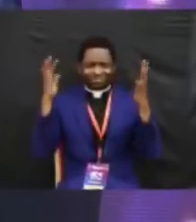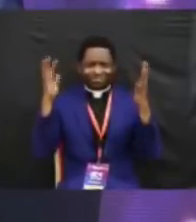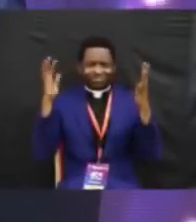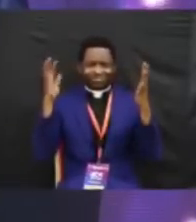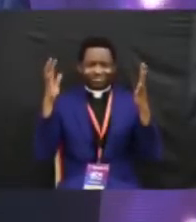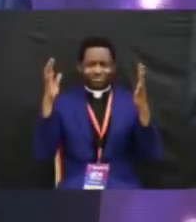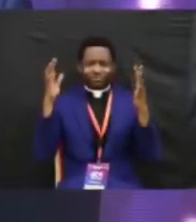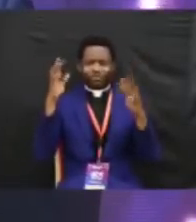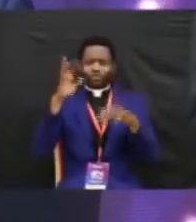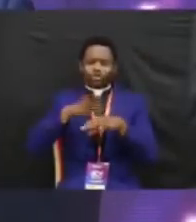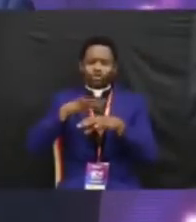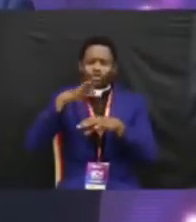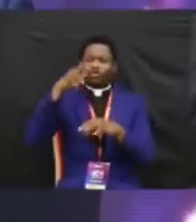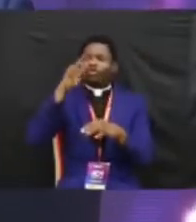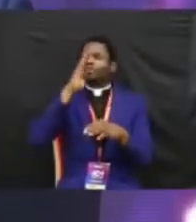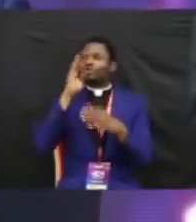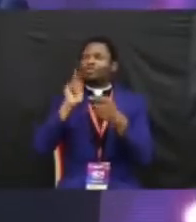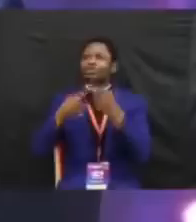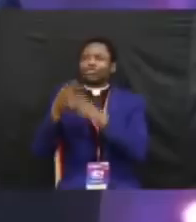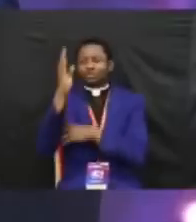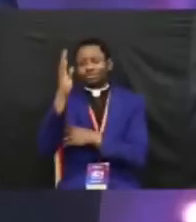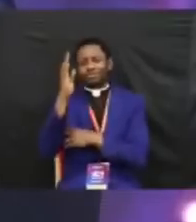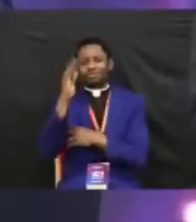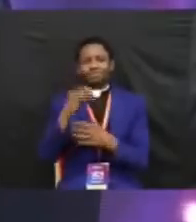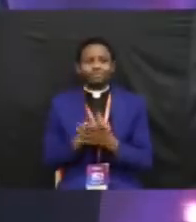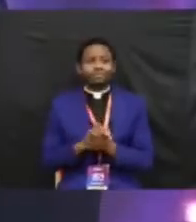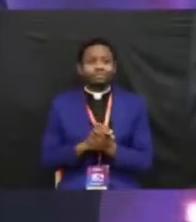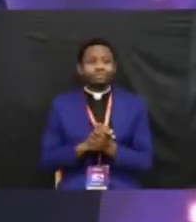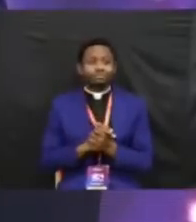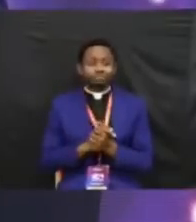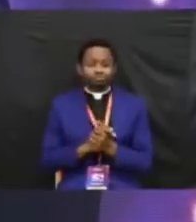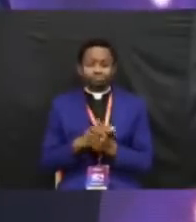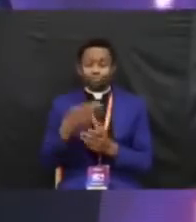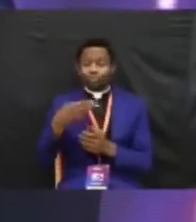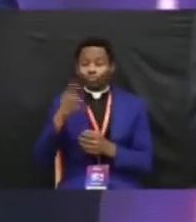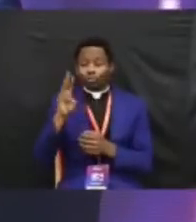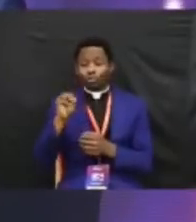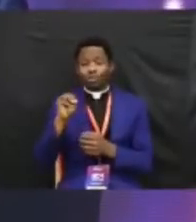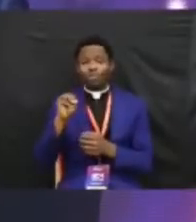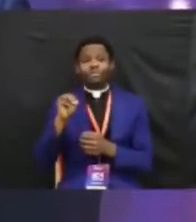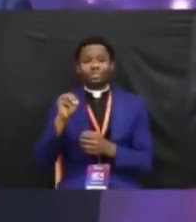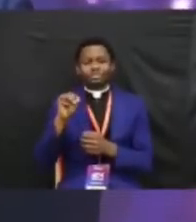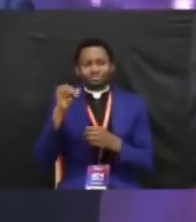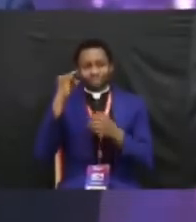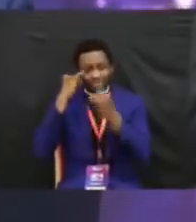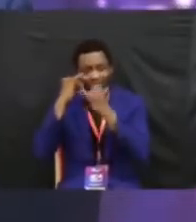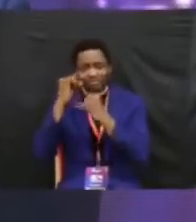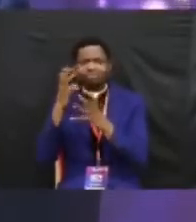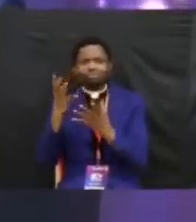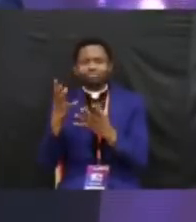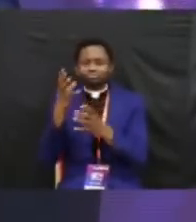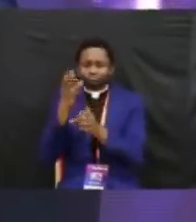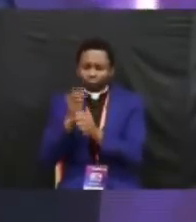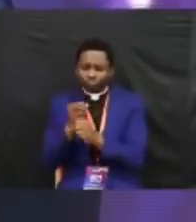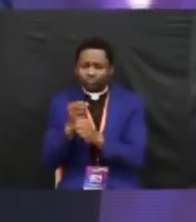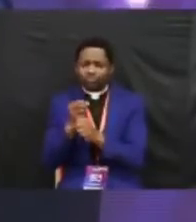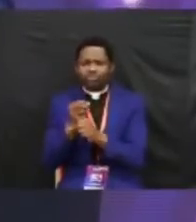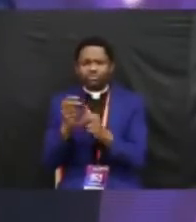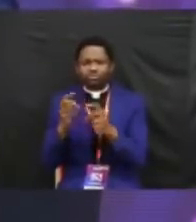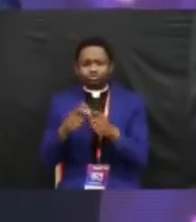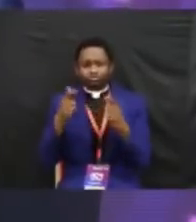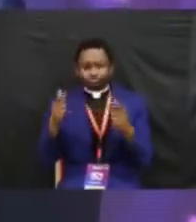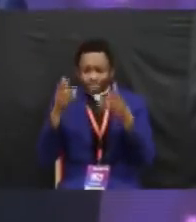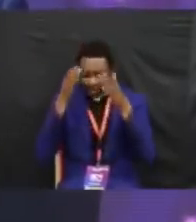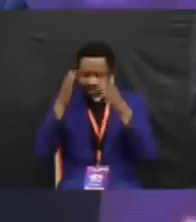To God be all the glory. The home and initiative also received significant attention in